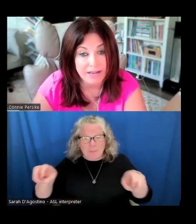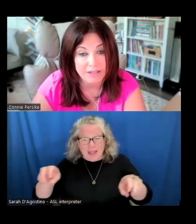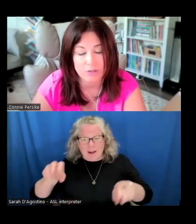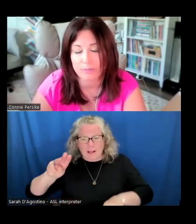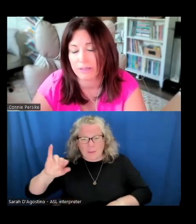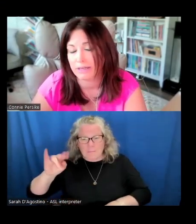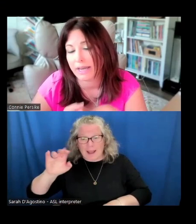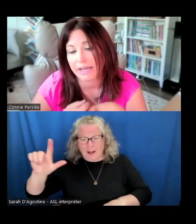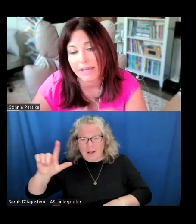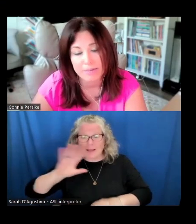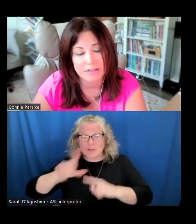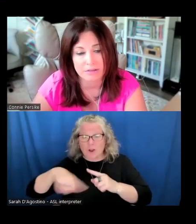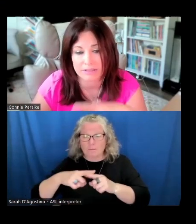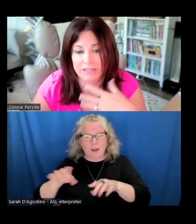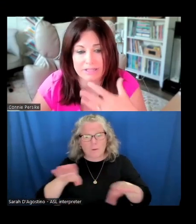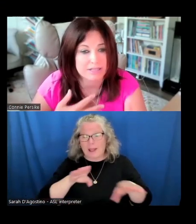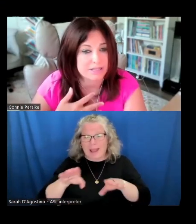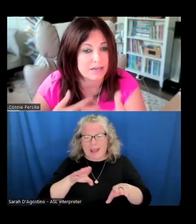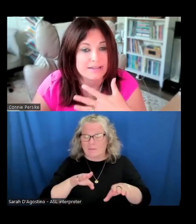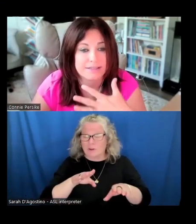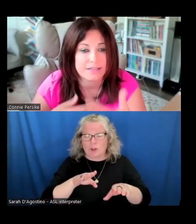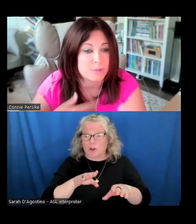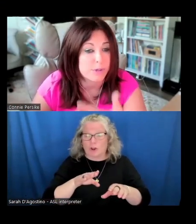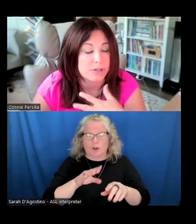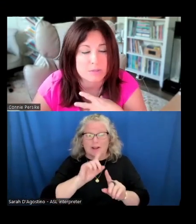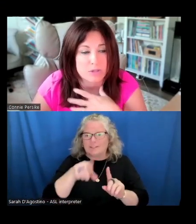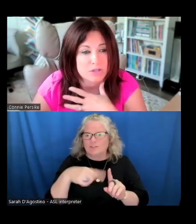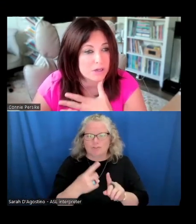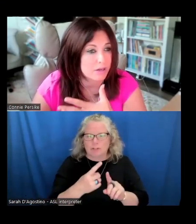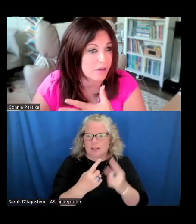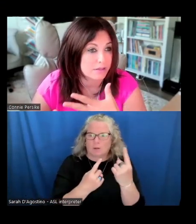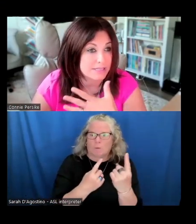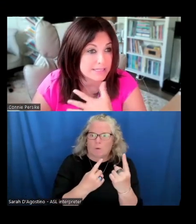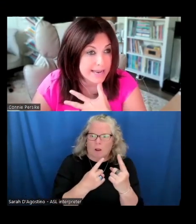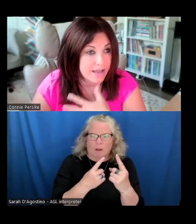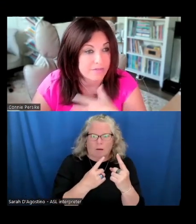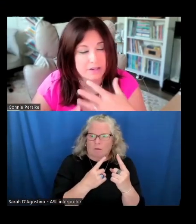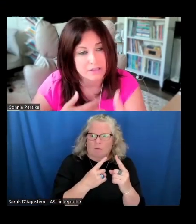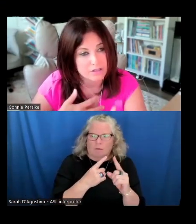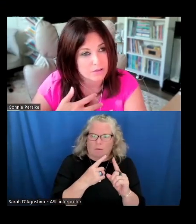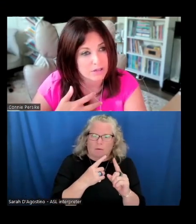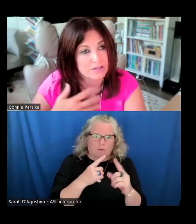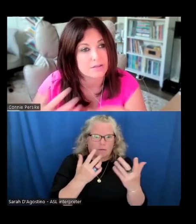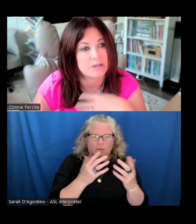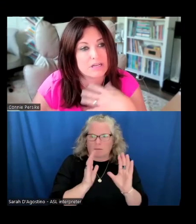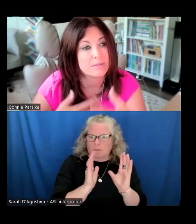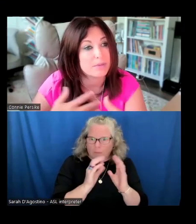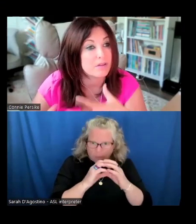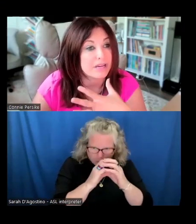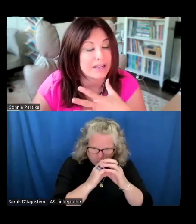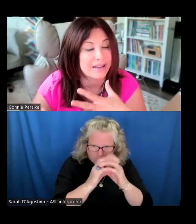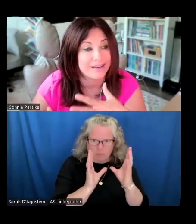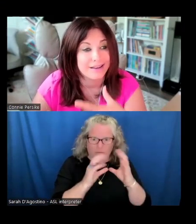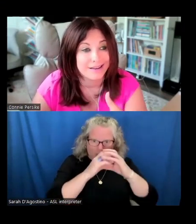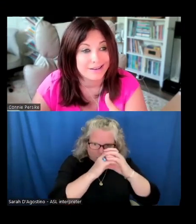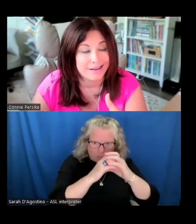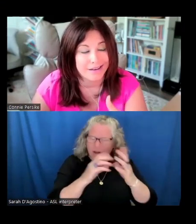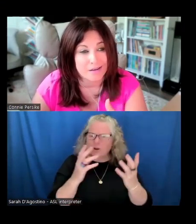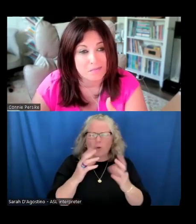a vacuum. Absolutely, it's this connected experience between staff and students, and we need to be looking